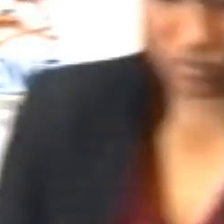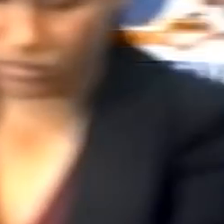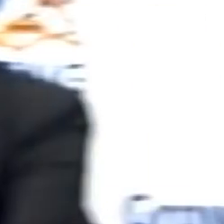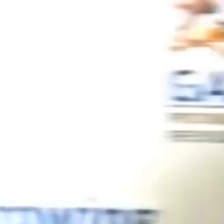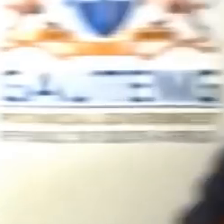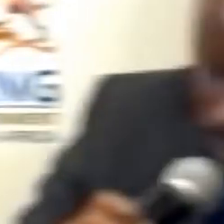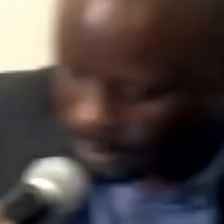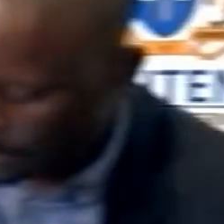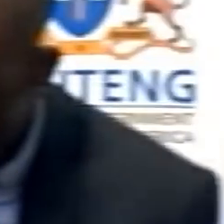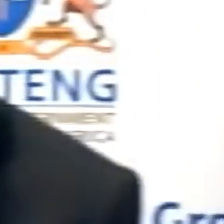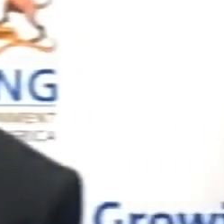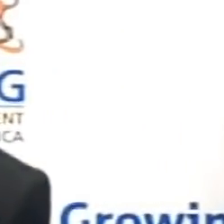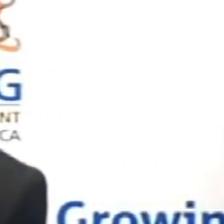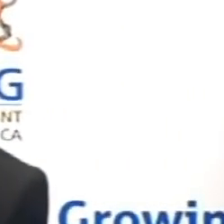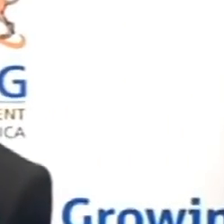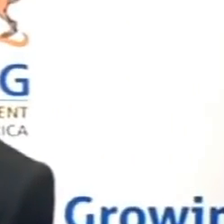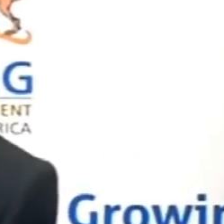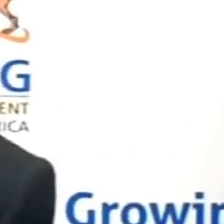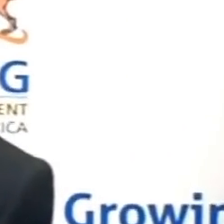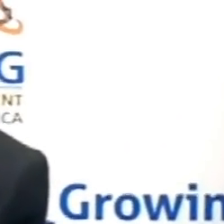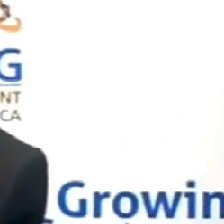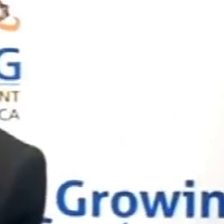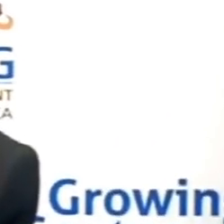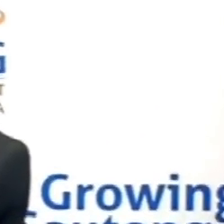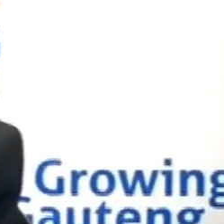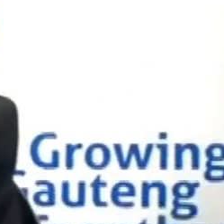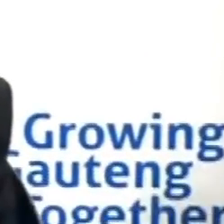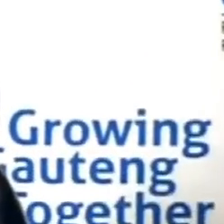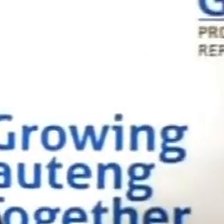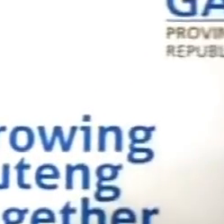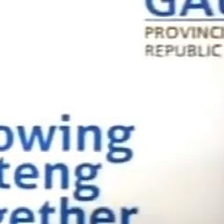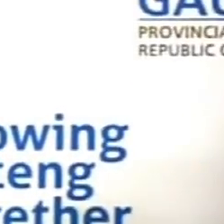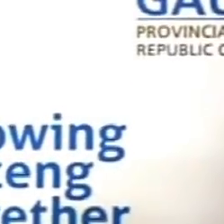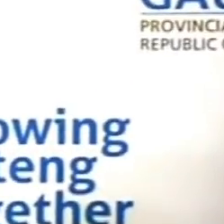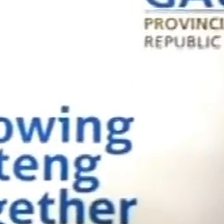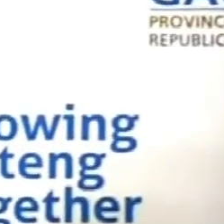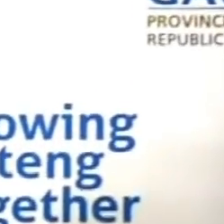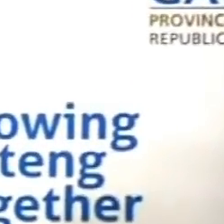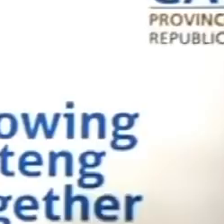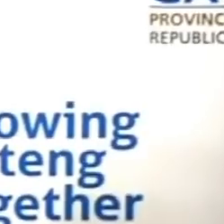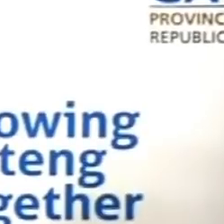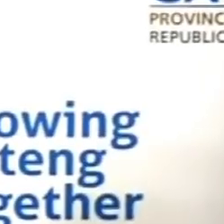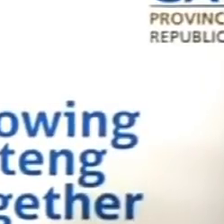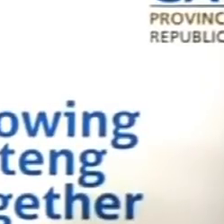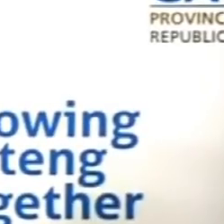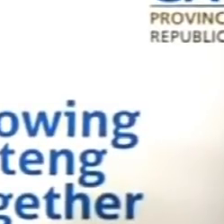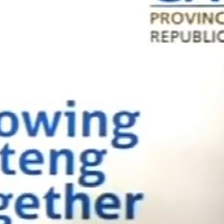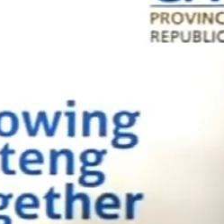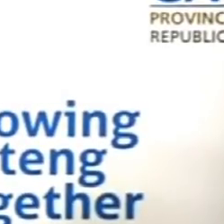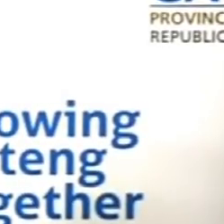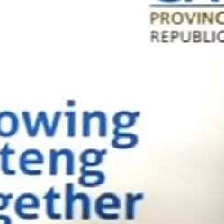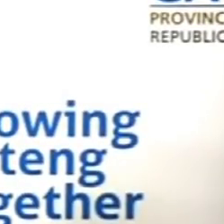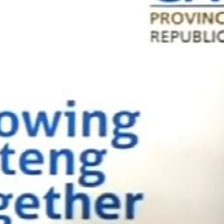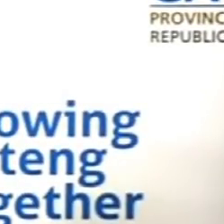Zingisa from the Sunday Times. I will just read them to you in verbatim. MEC is saying houses are allocated during